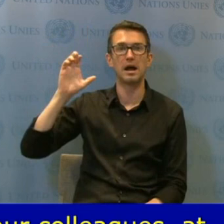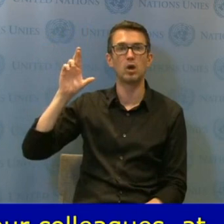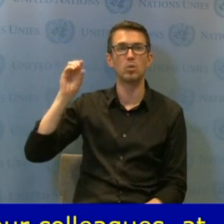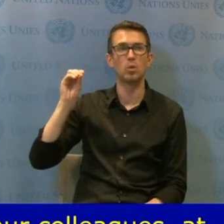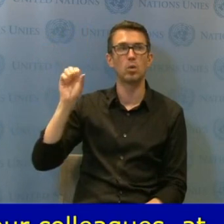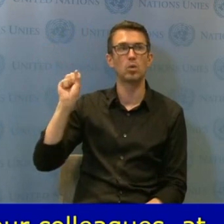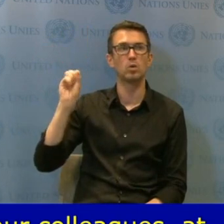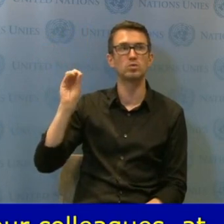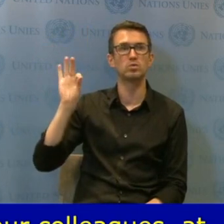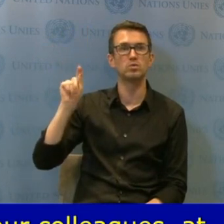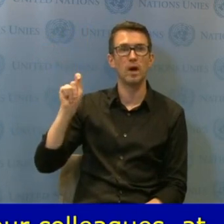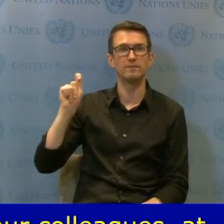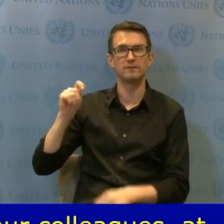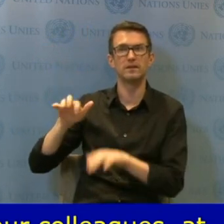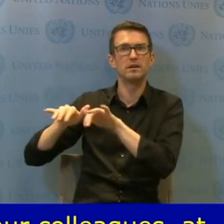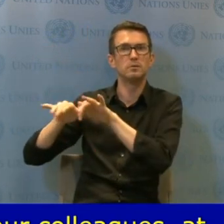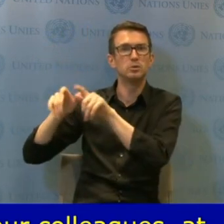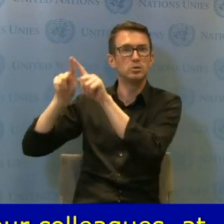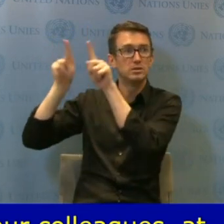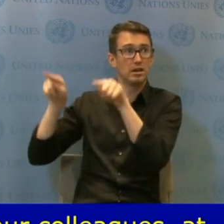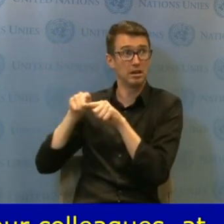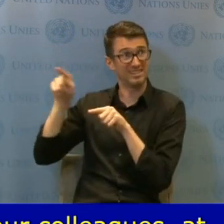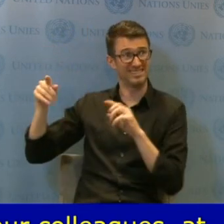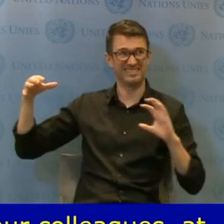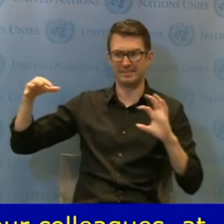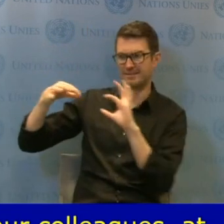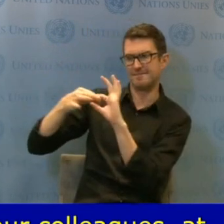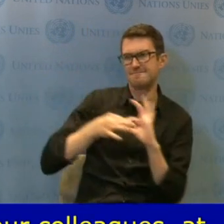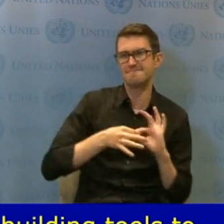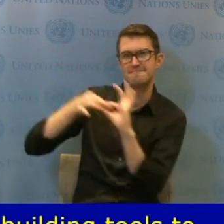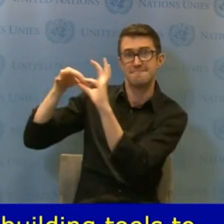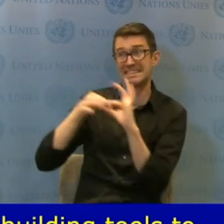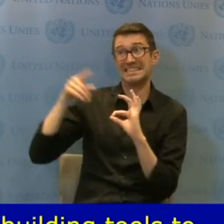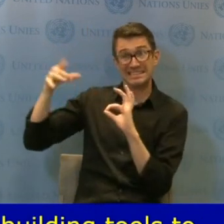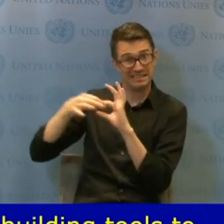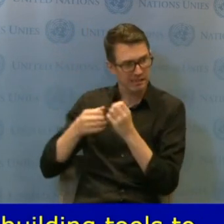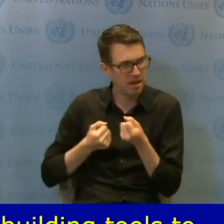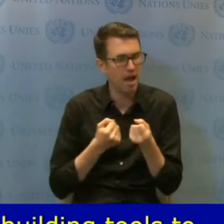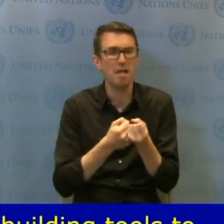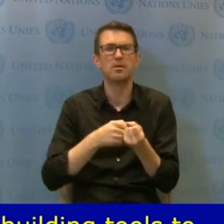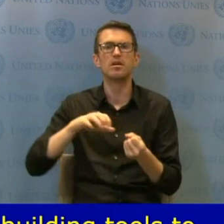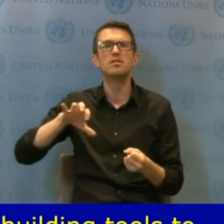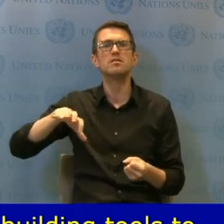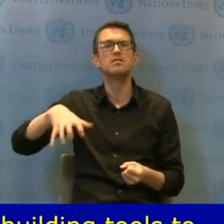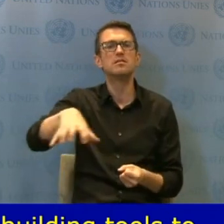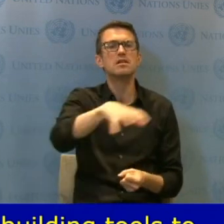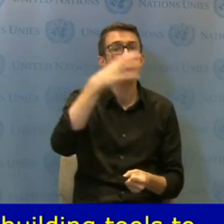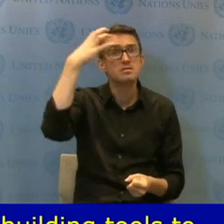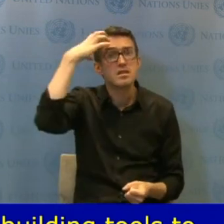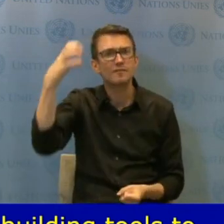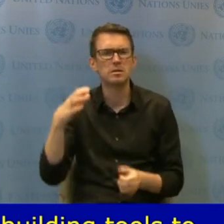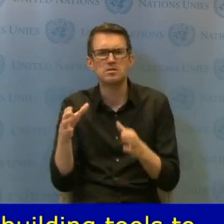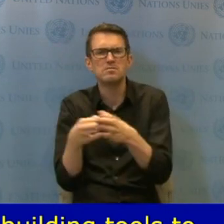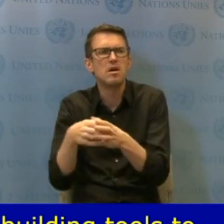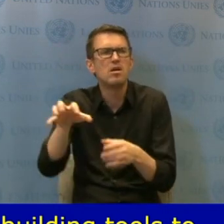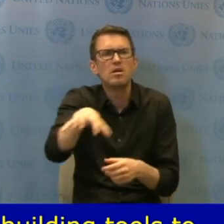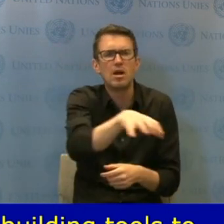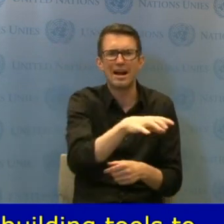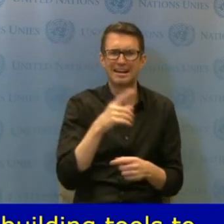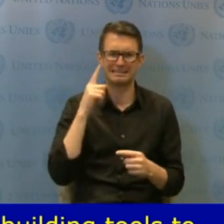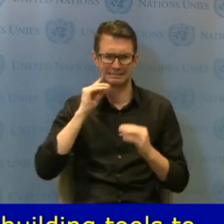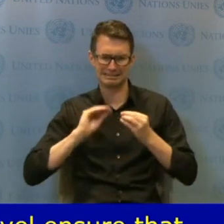ensure that they know how to do digital accessibility, that they have the tools,